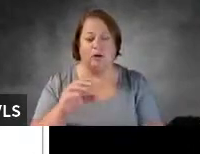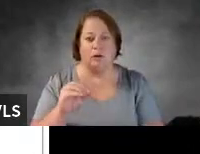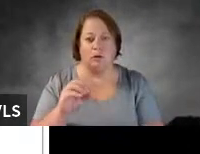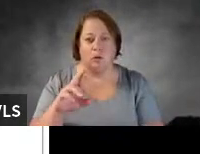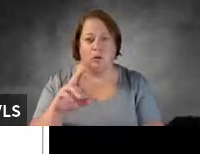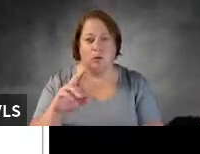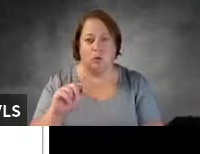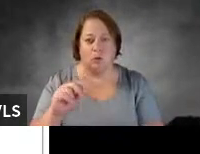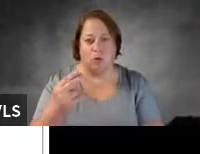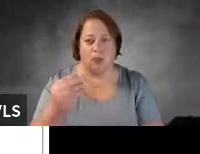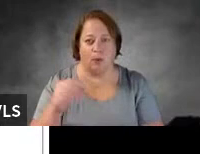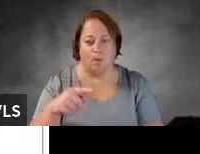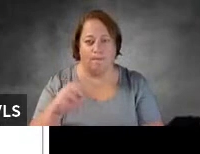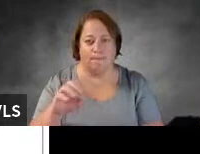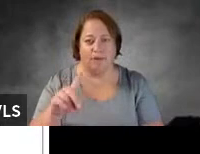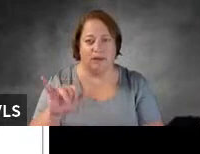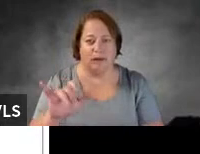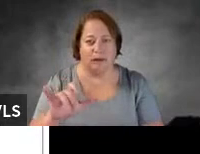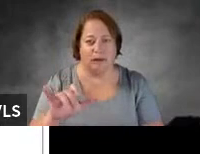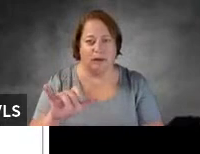impairment. Next slide.